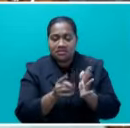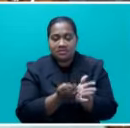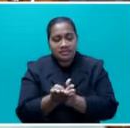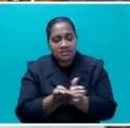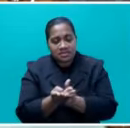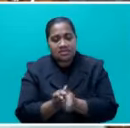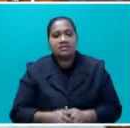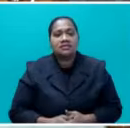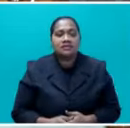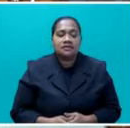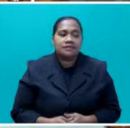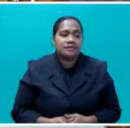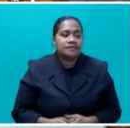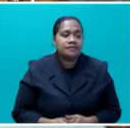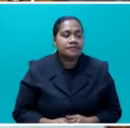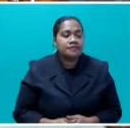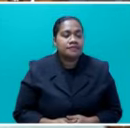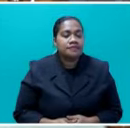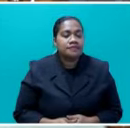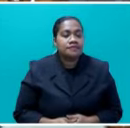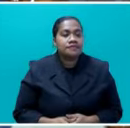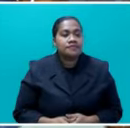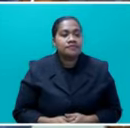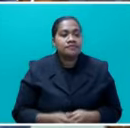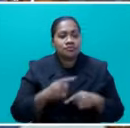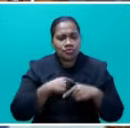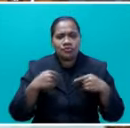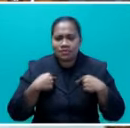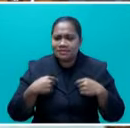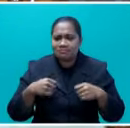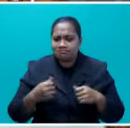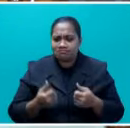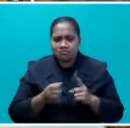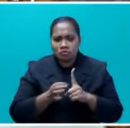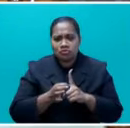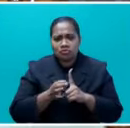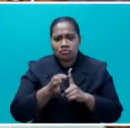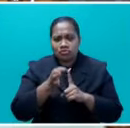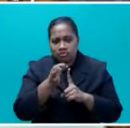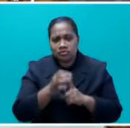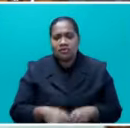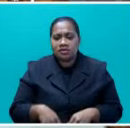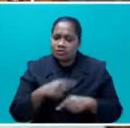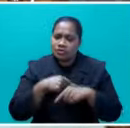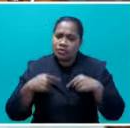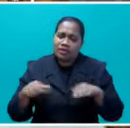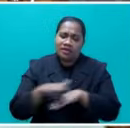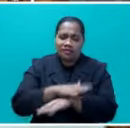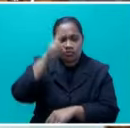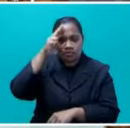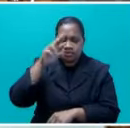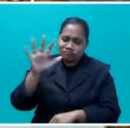choices on free-to-air digital television. We've made extraordinary progress with increasing wireless coverage nationwide through